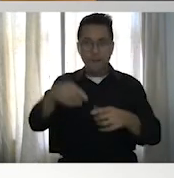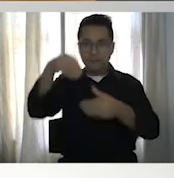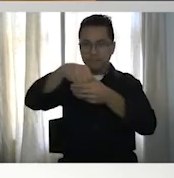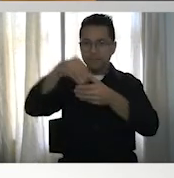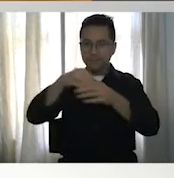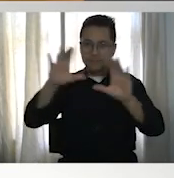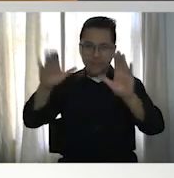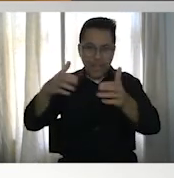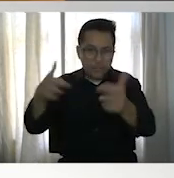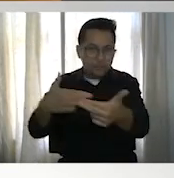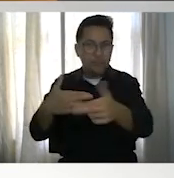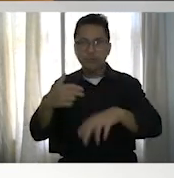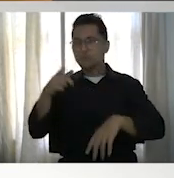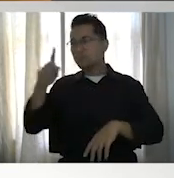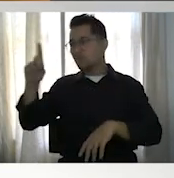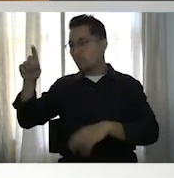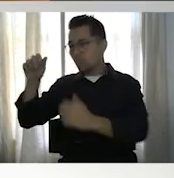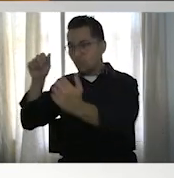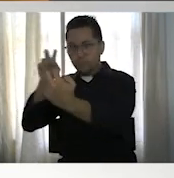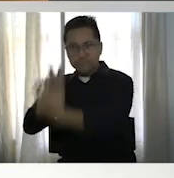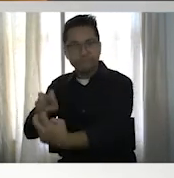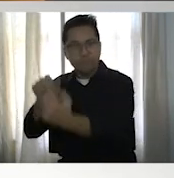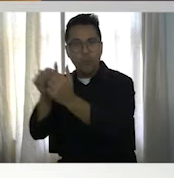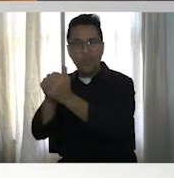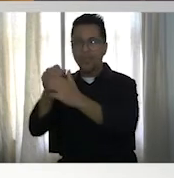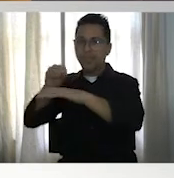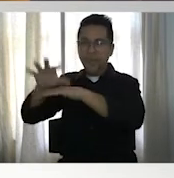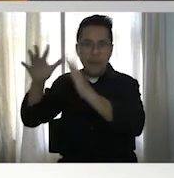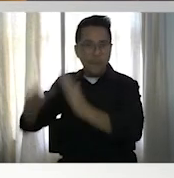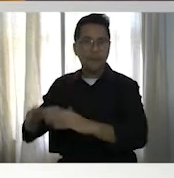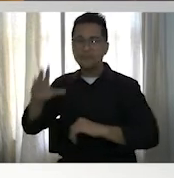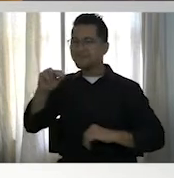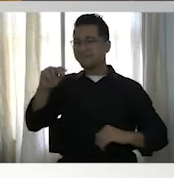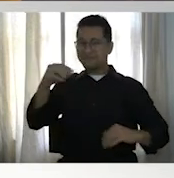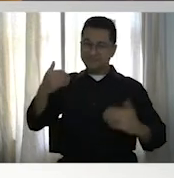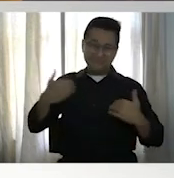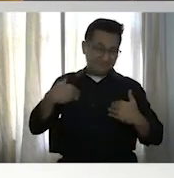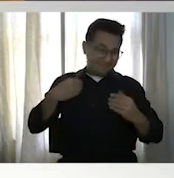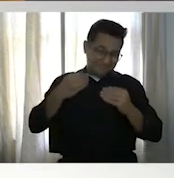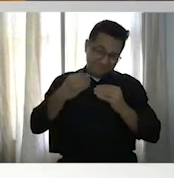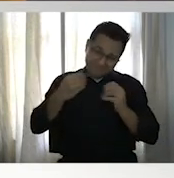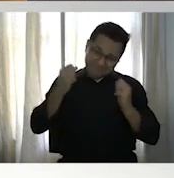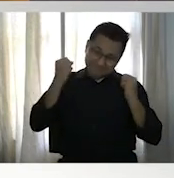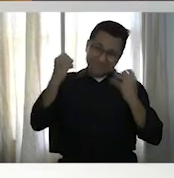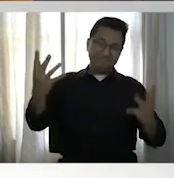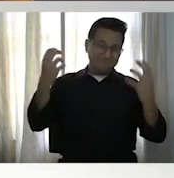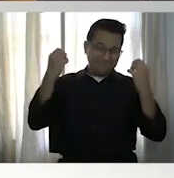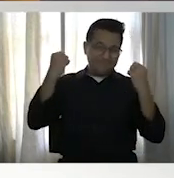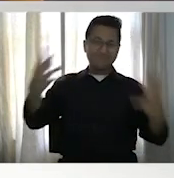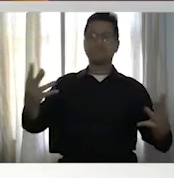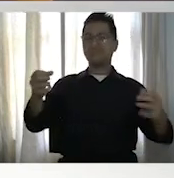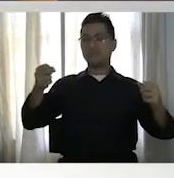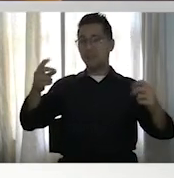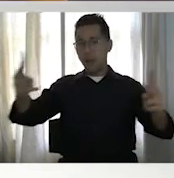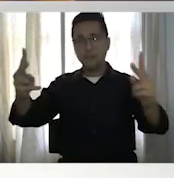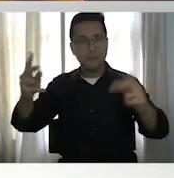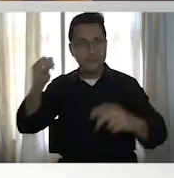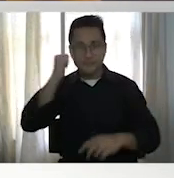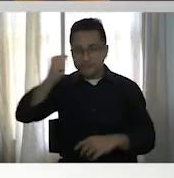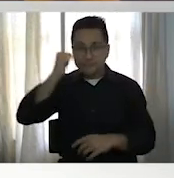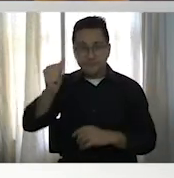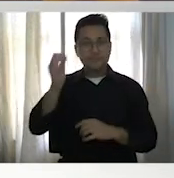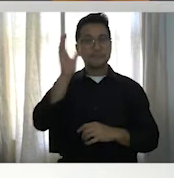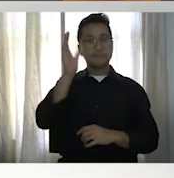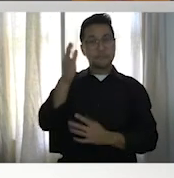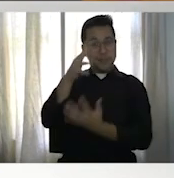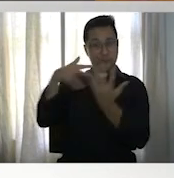only happening with a therapist. There are hundreds of thousands of opportunities every day to be social. So